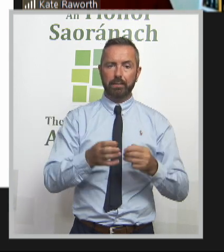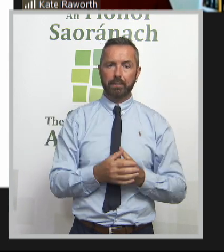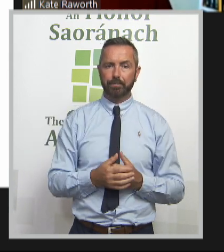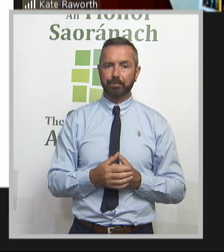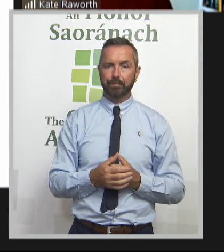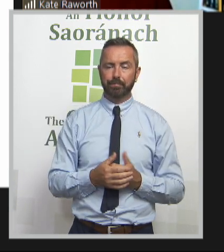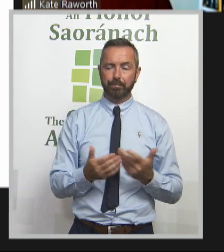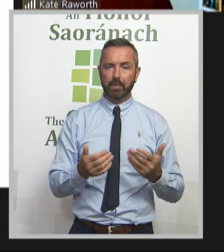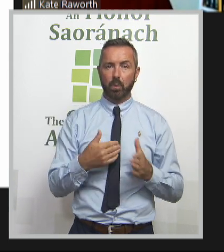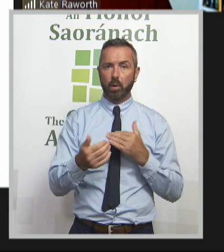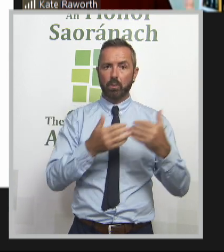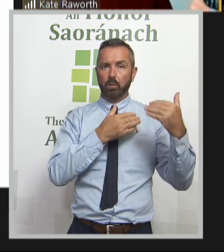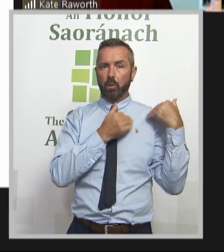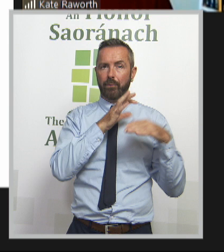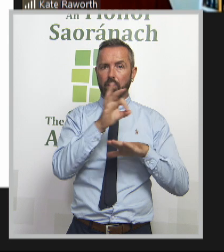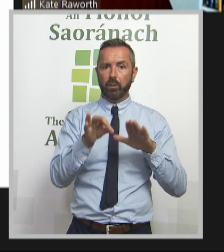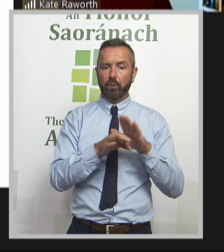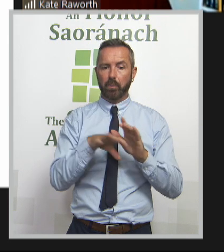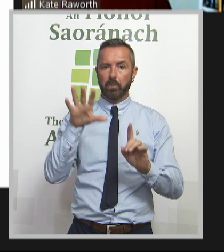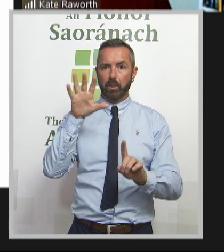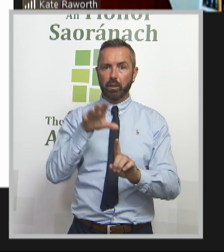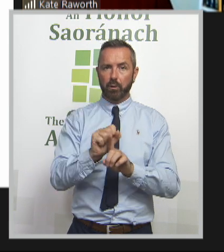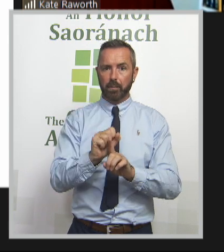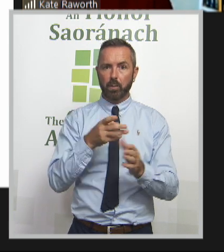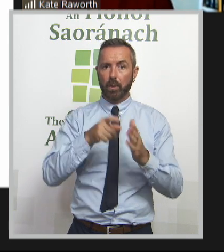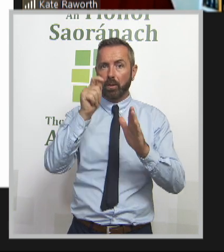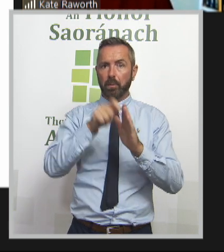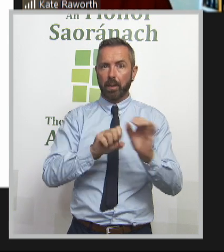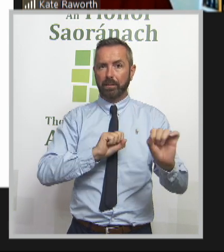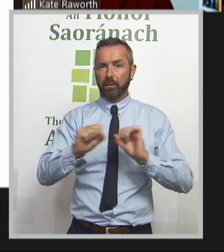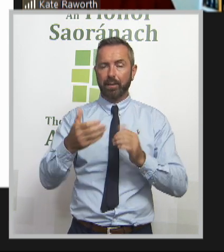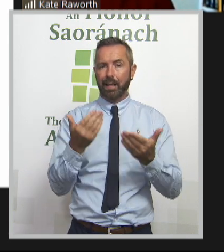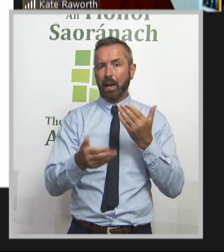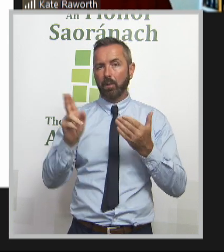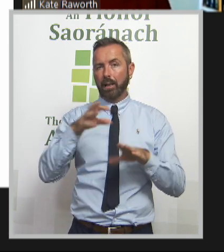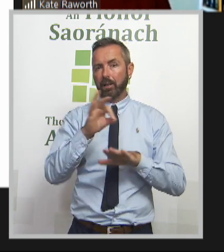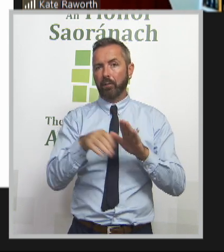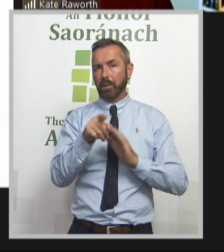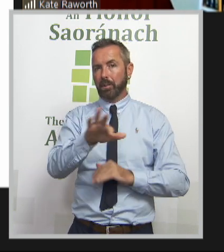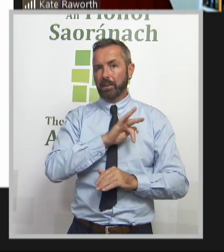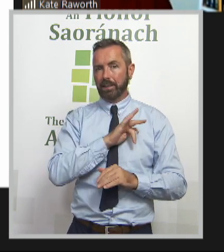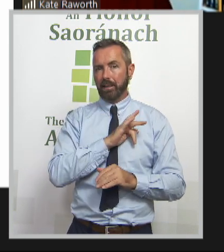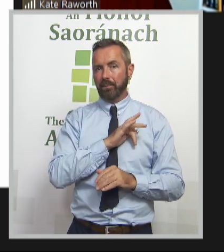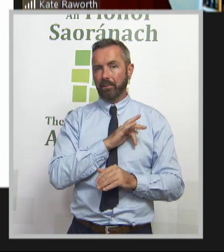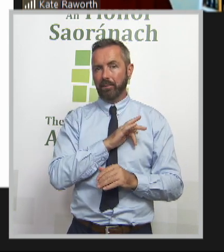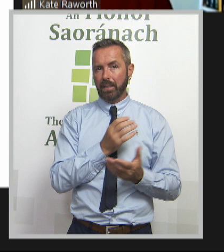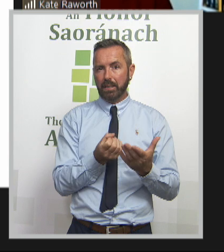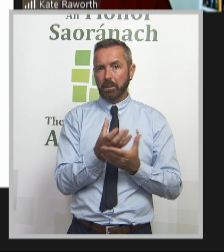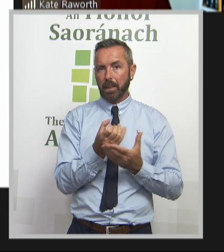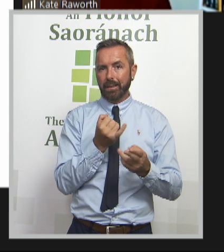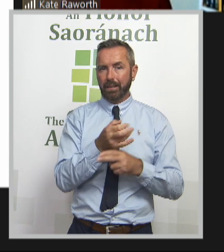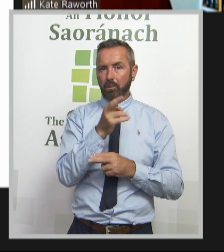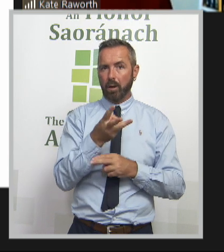procurement when the government is actually buying and running public services? How can the government itself draw and spend in ways that